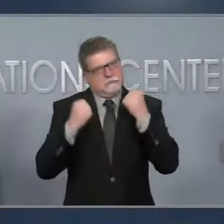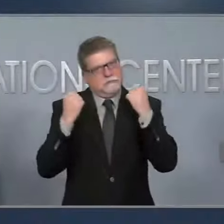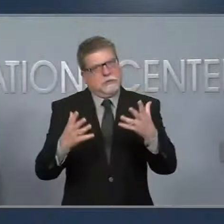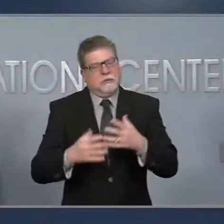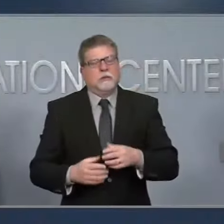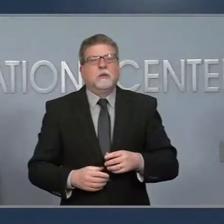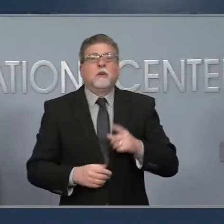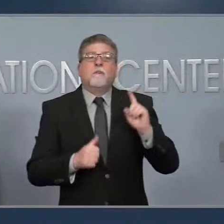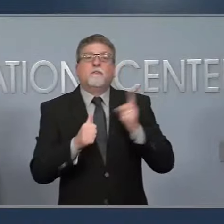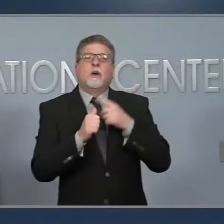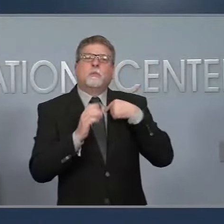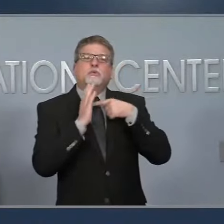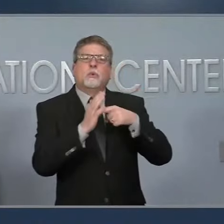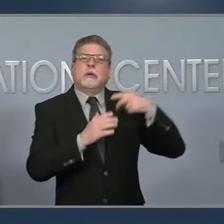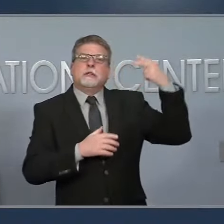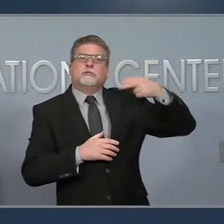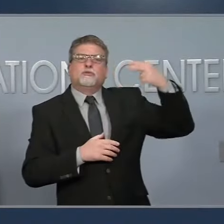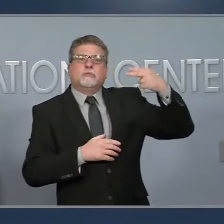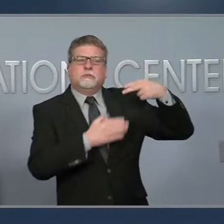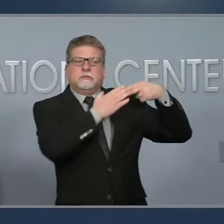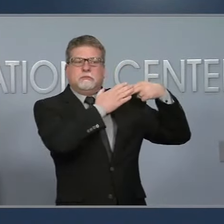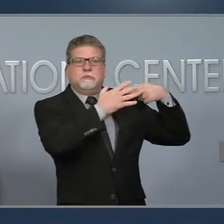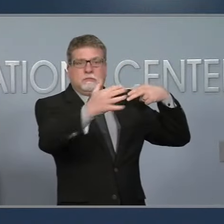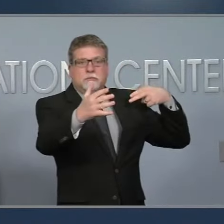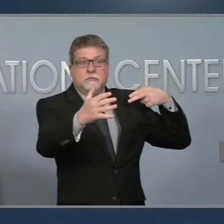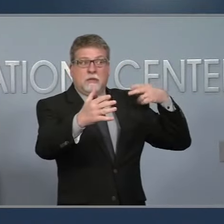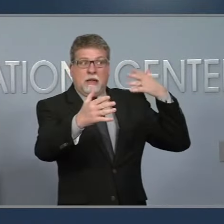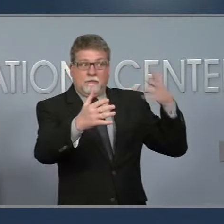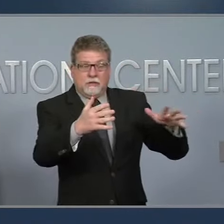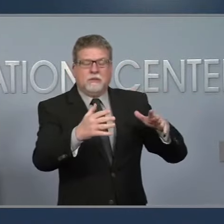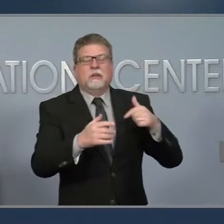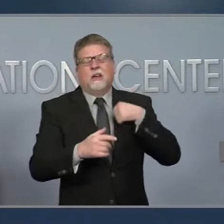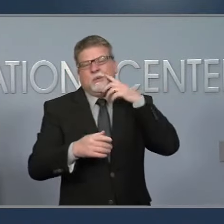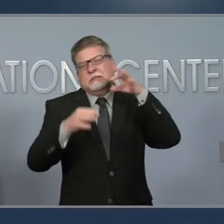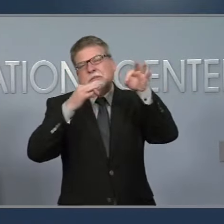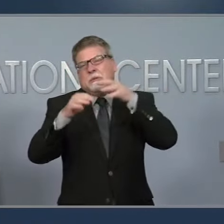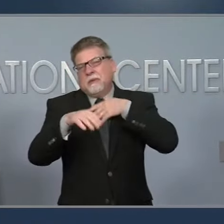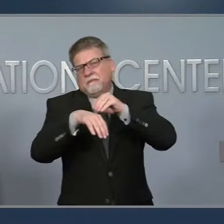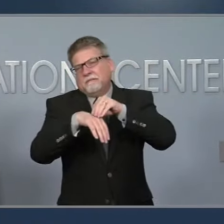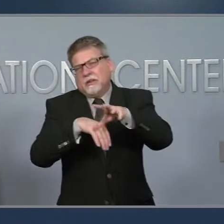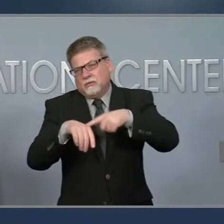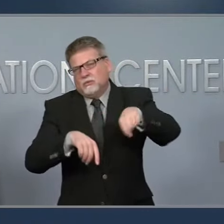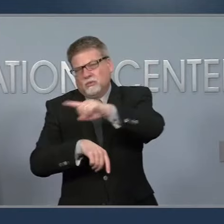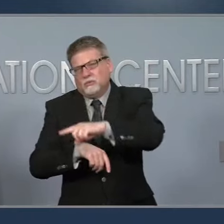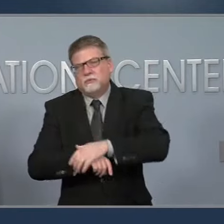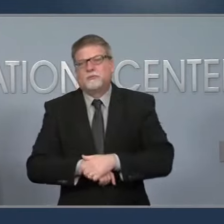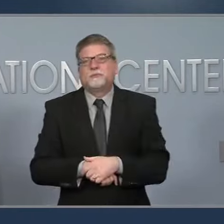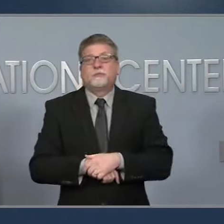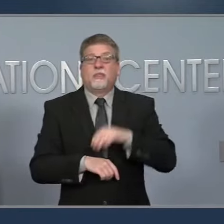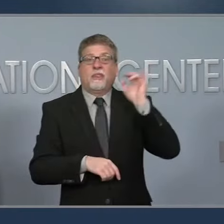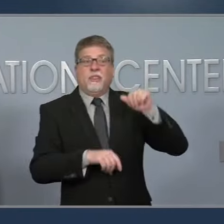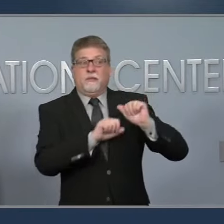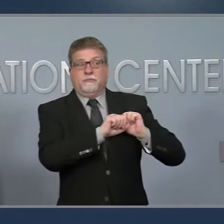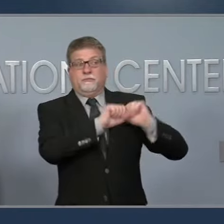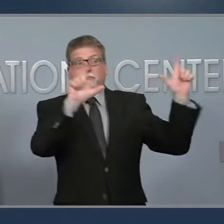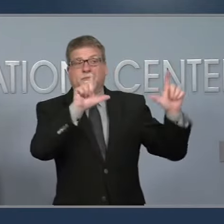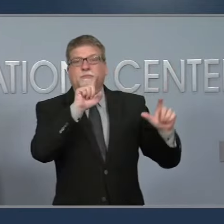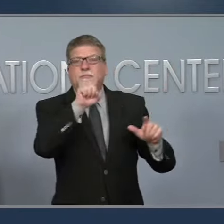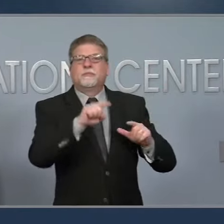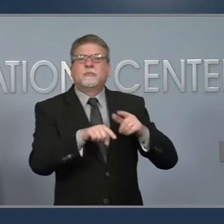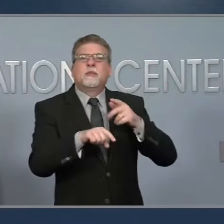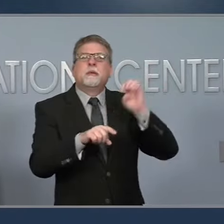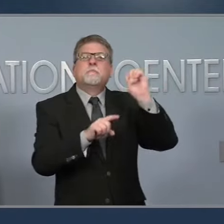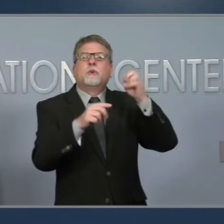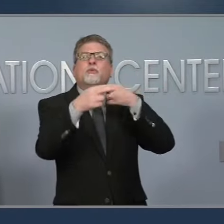and then I'll provide additional details about our guidance. The first graph looks at people who come to the emergency department